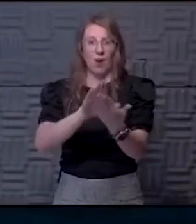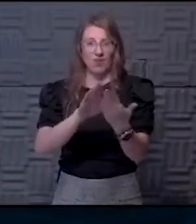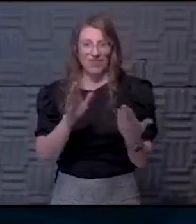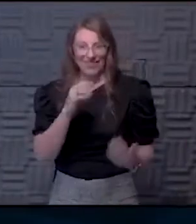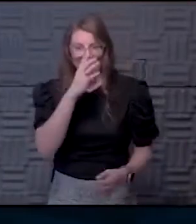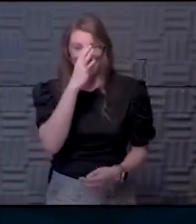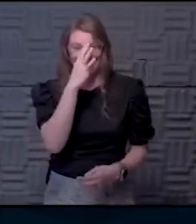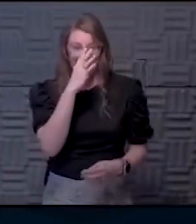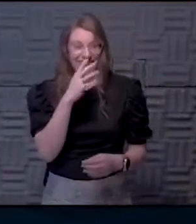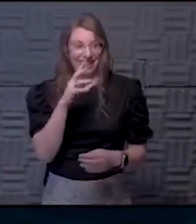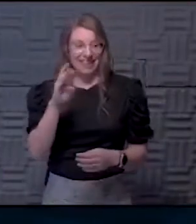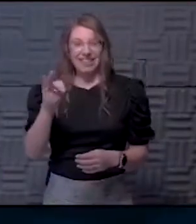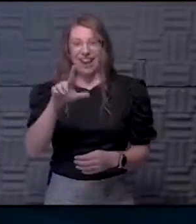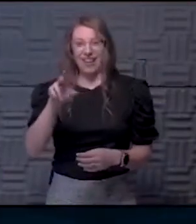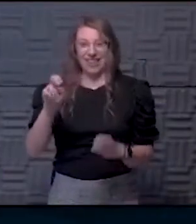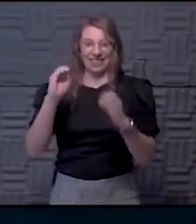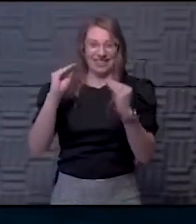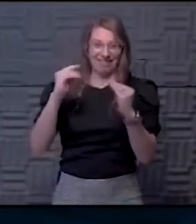here.